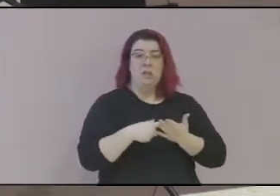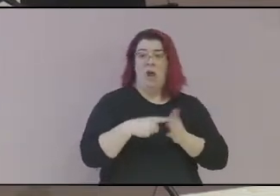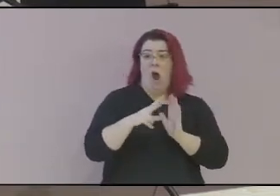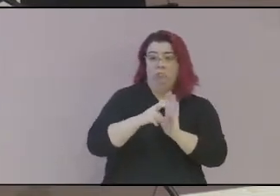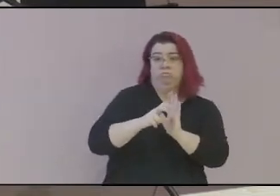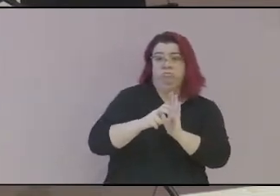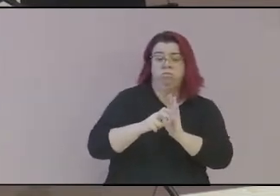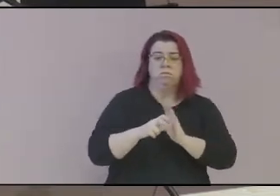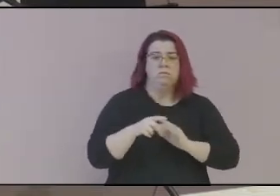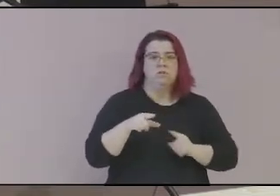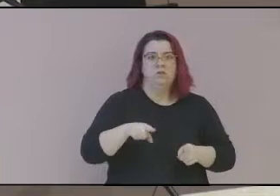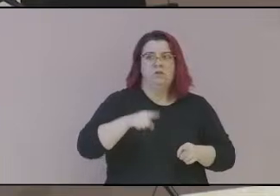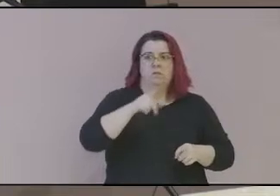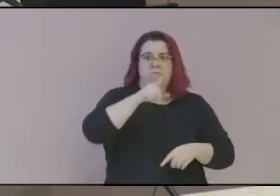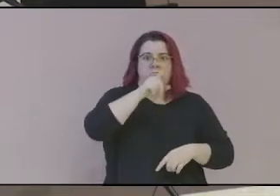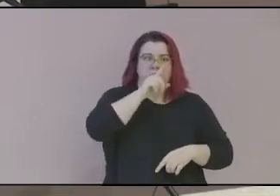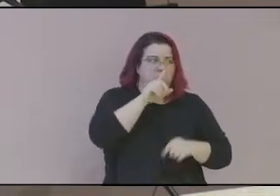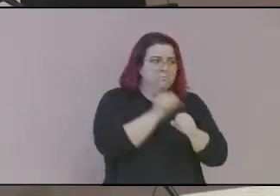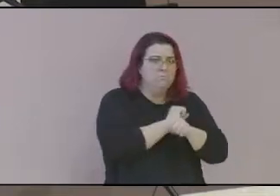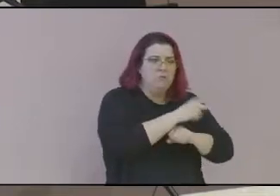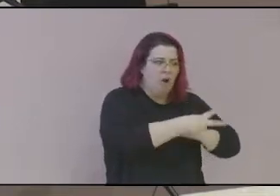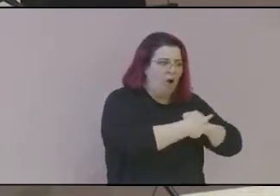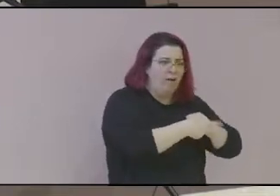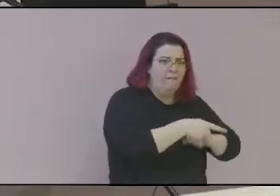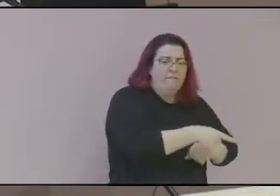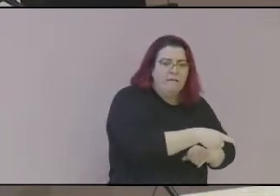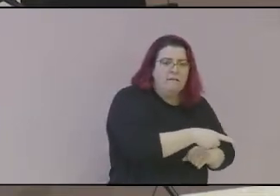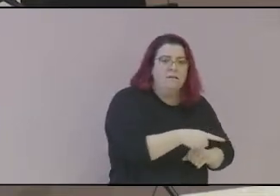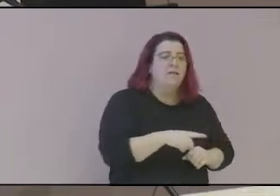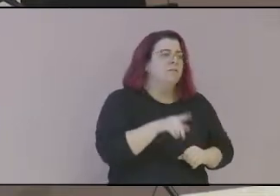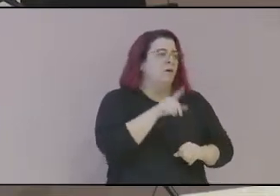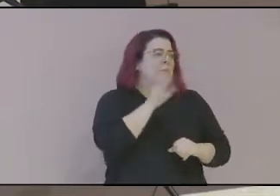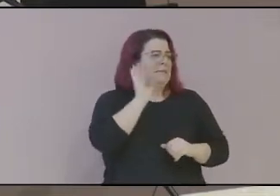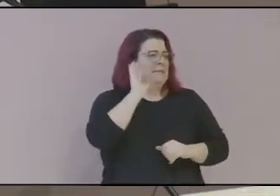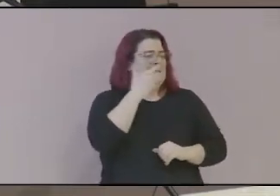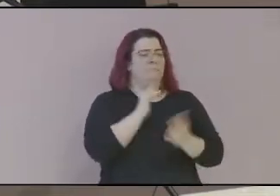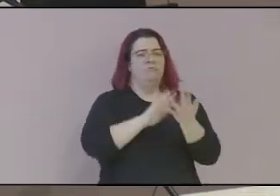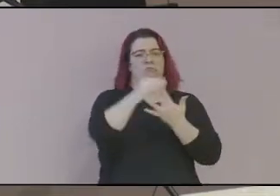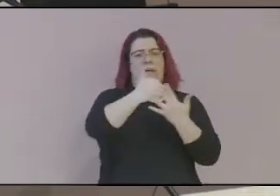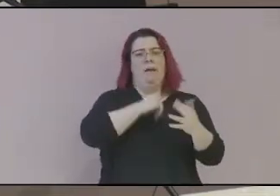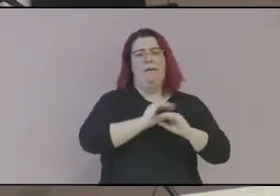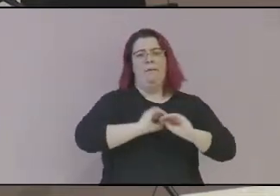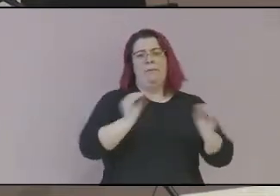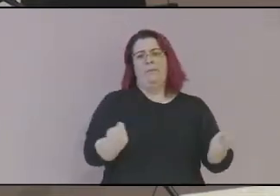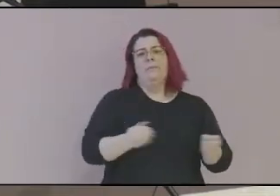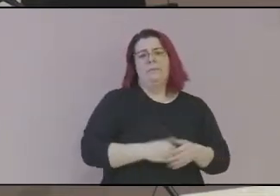not a lot of transparency, even among the people involved, about what was going to be archived and what wasn't.